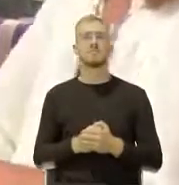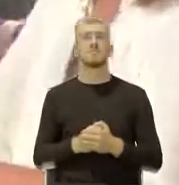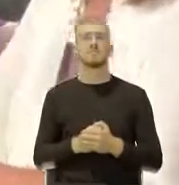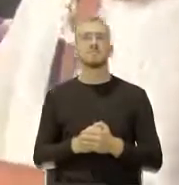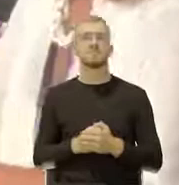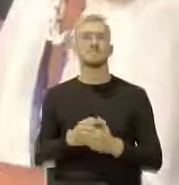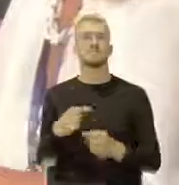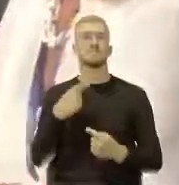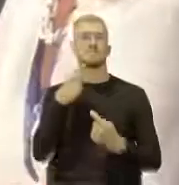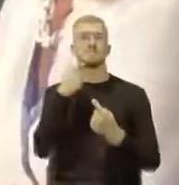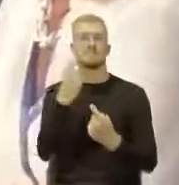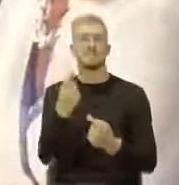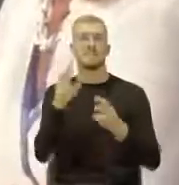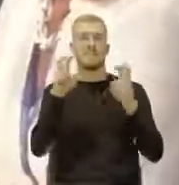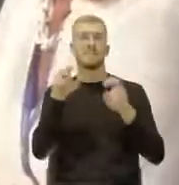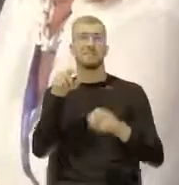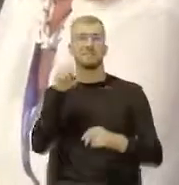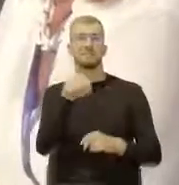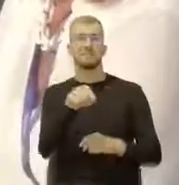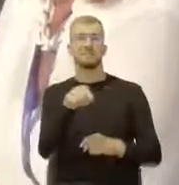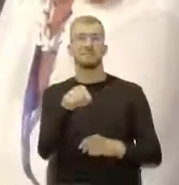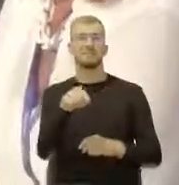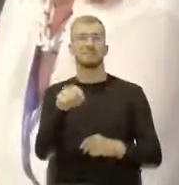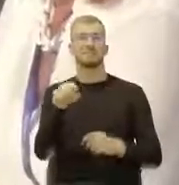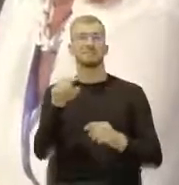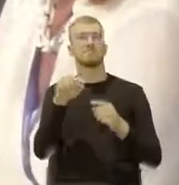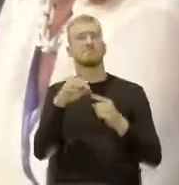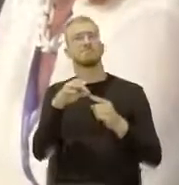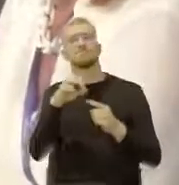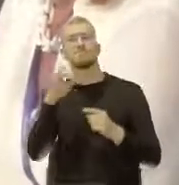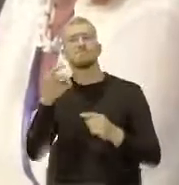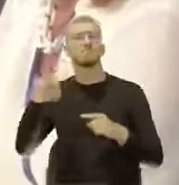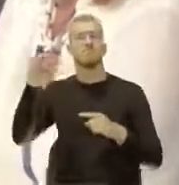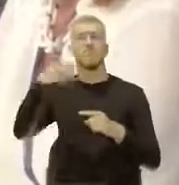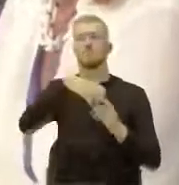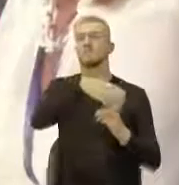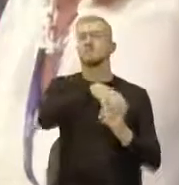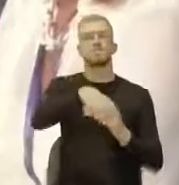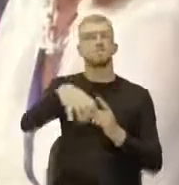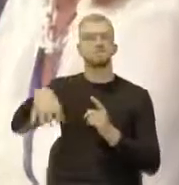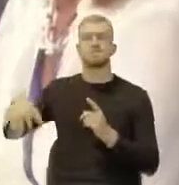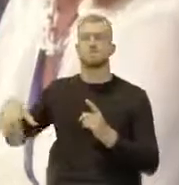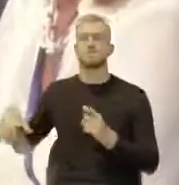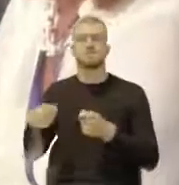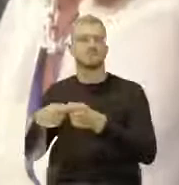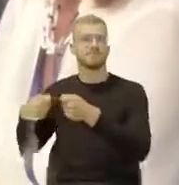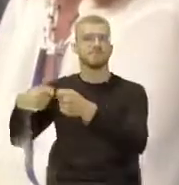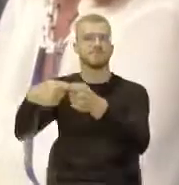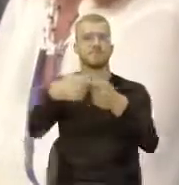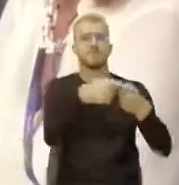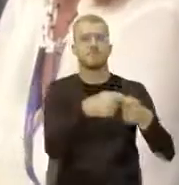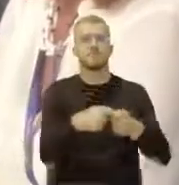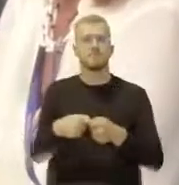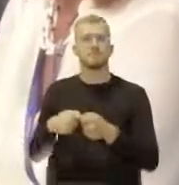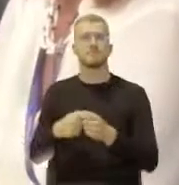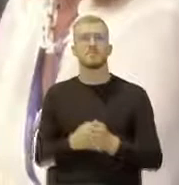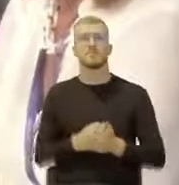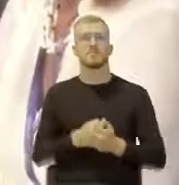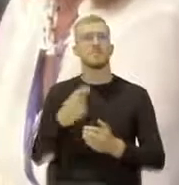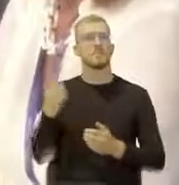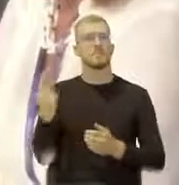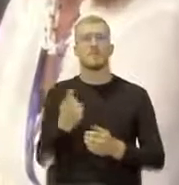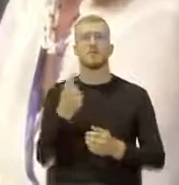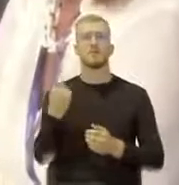and making always sure that we work and provide together with the civil society and community-based